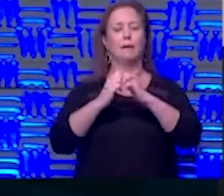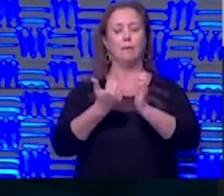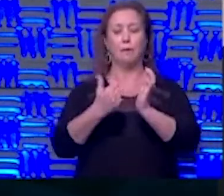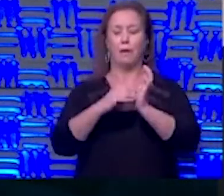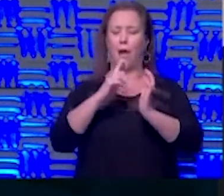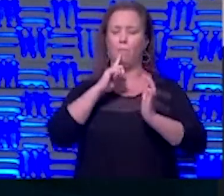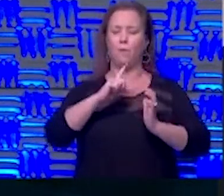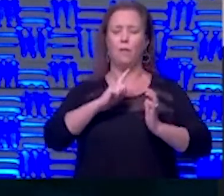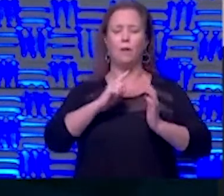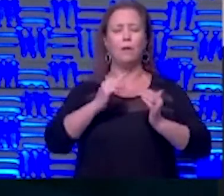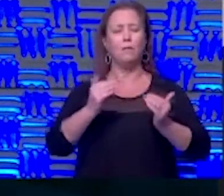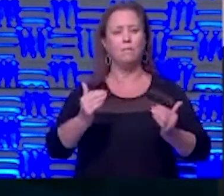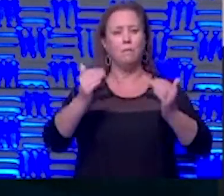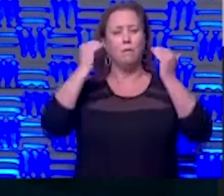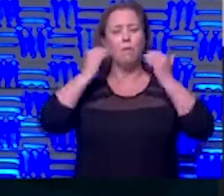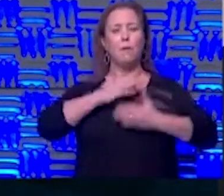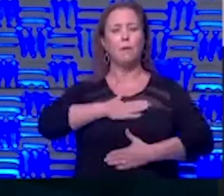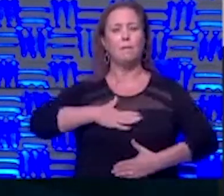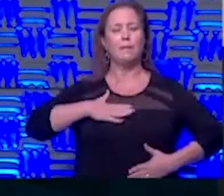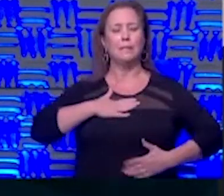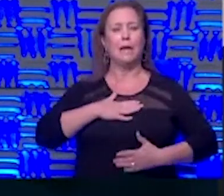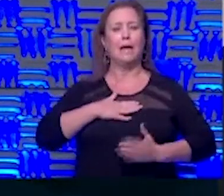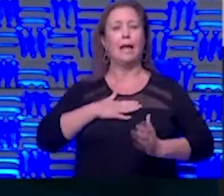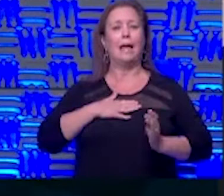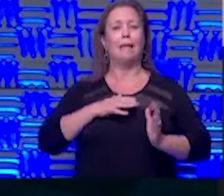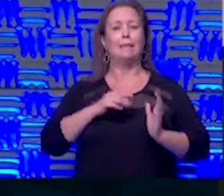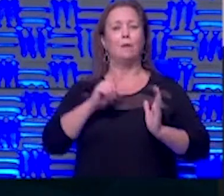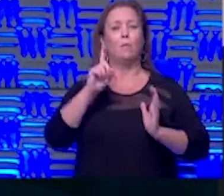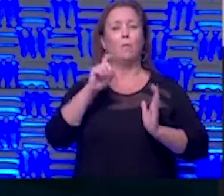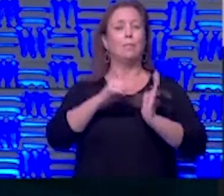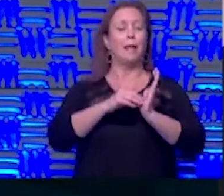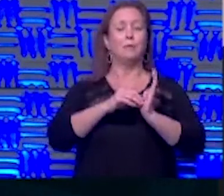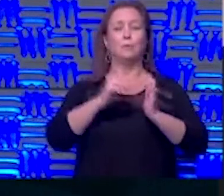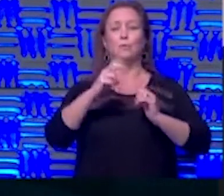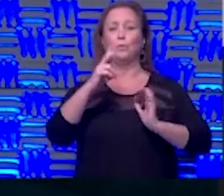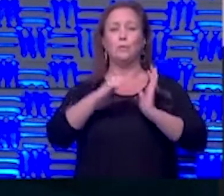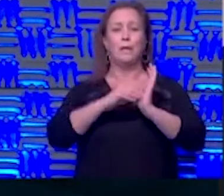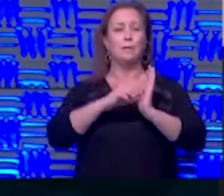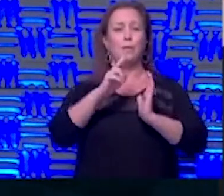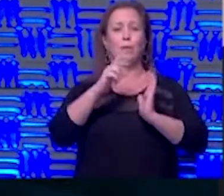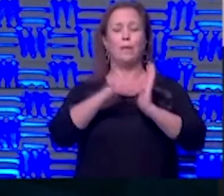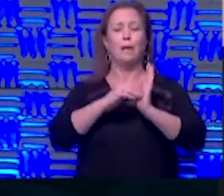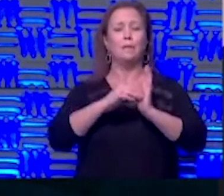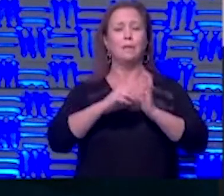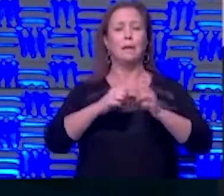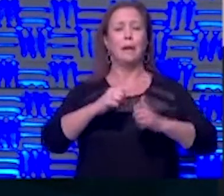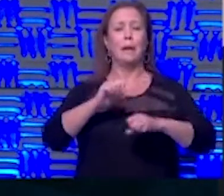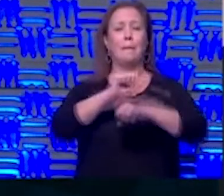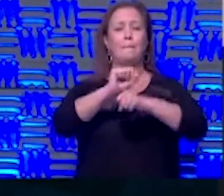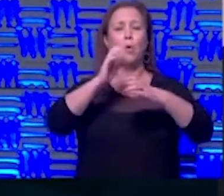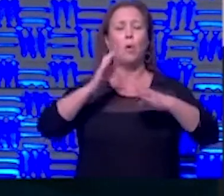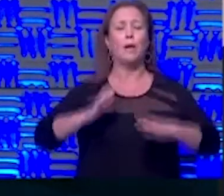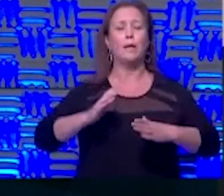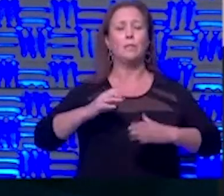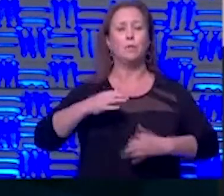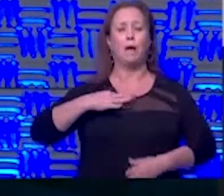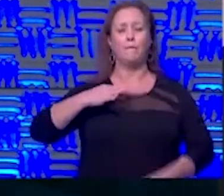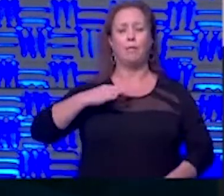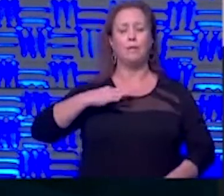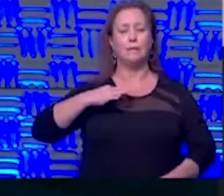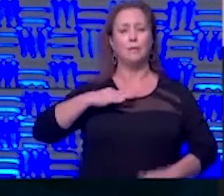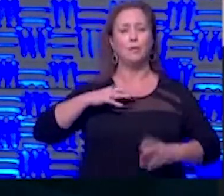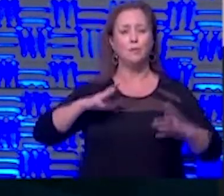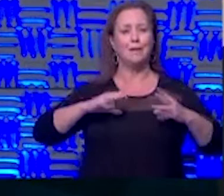overwhelmingly pleased at the thousands of VA employees who have volunteered to take on missions around the